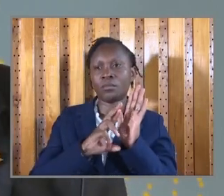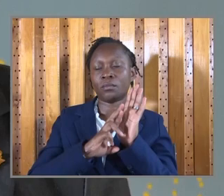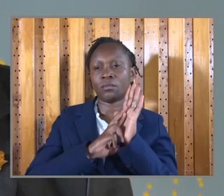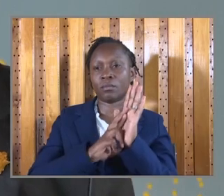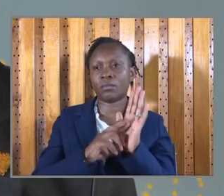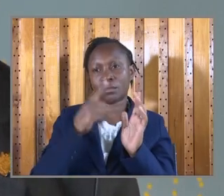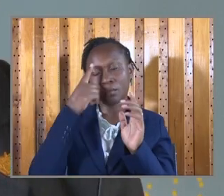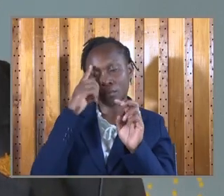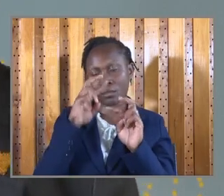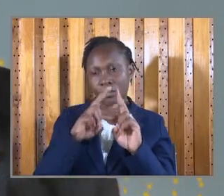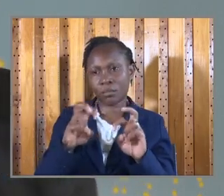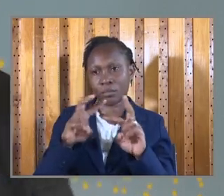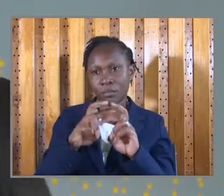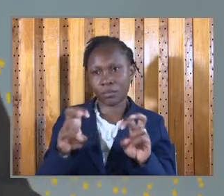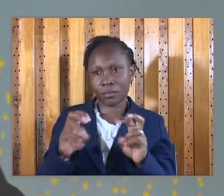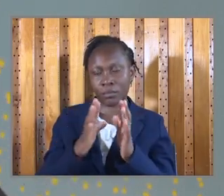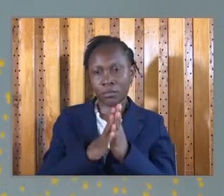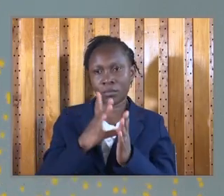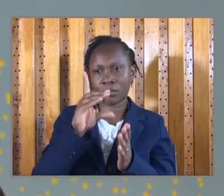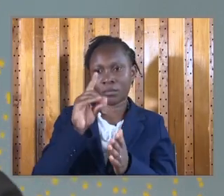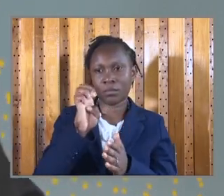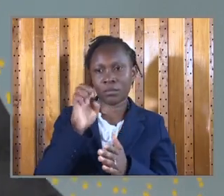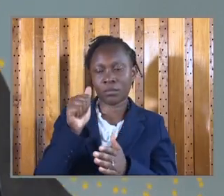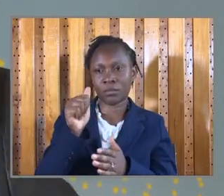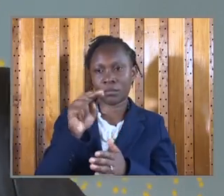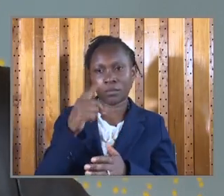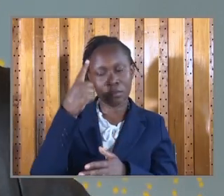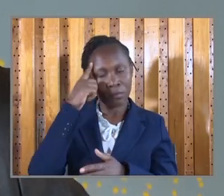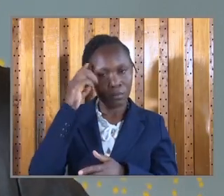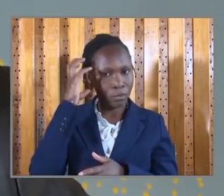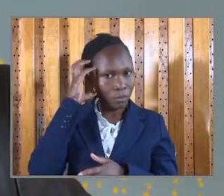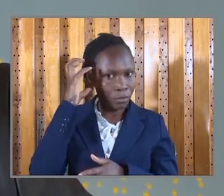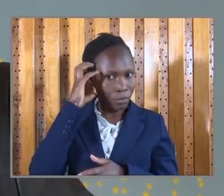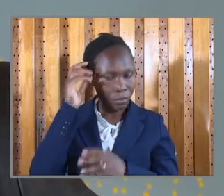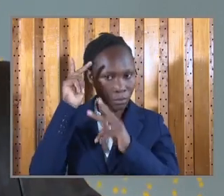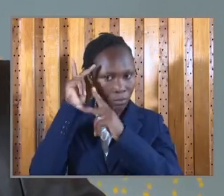Dean of the Faculty, Professor Renida Kirubo,